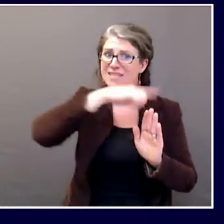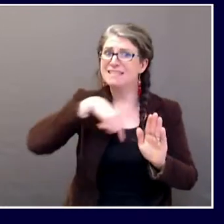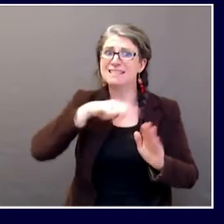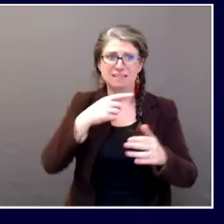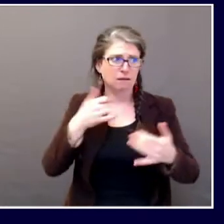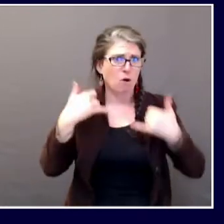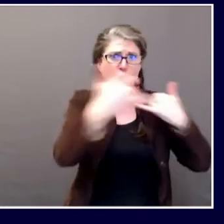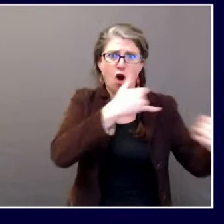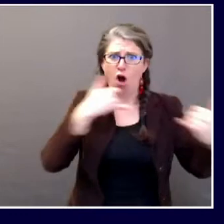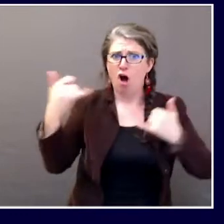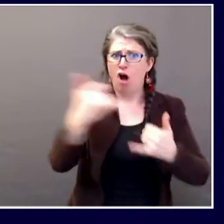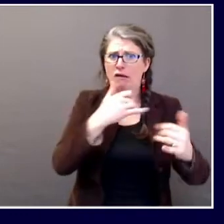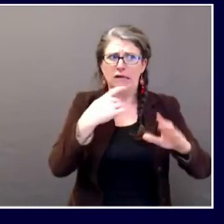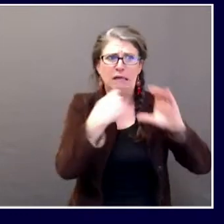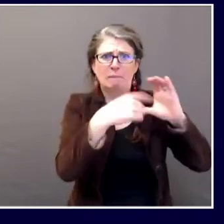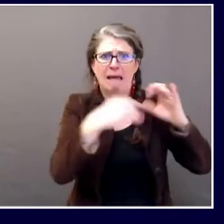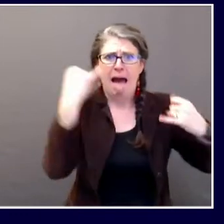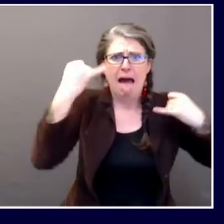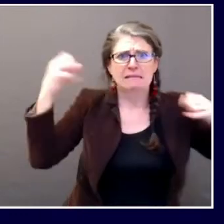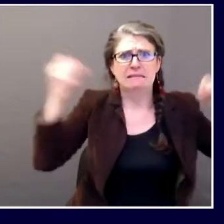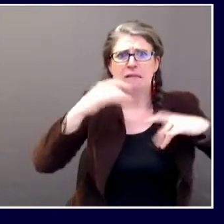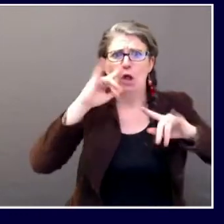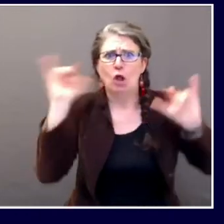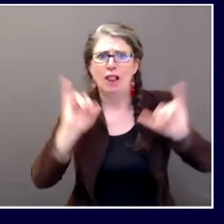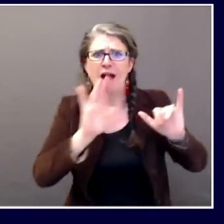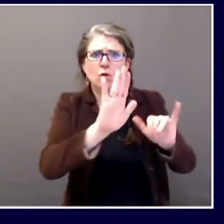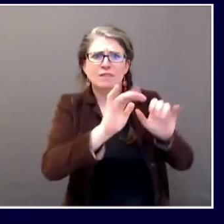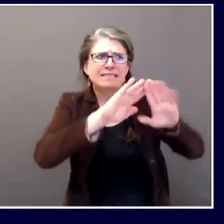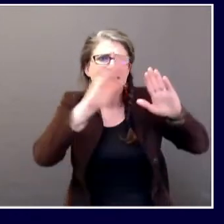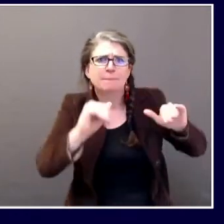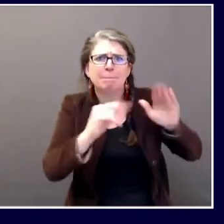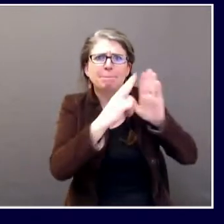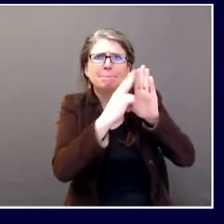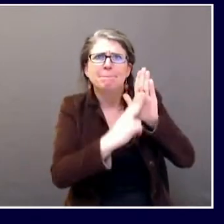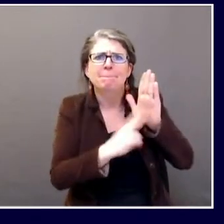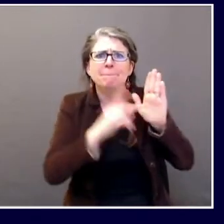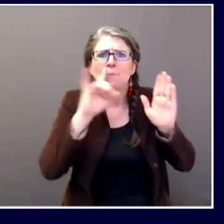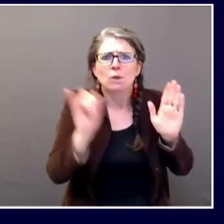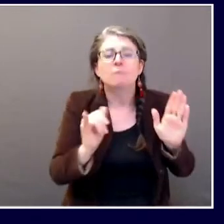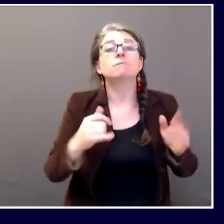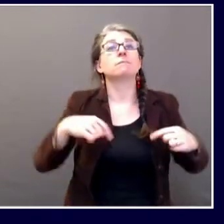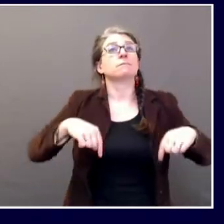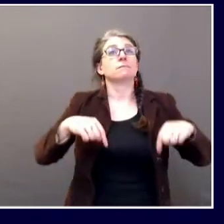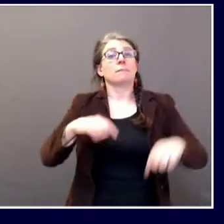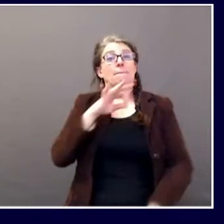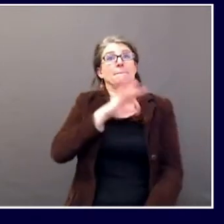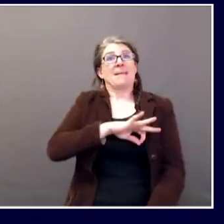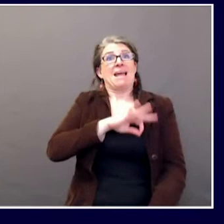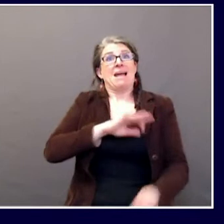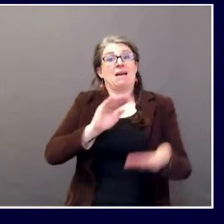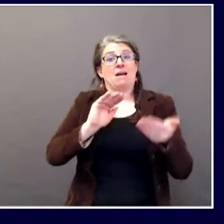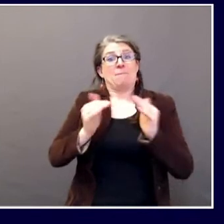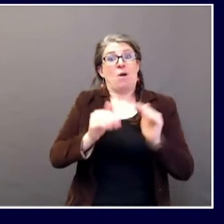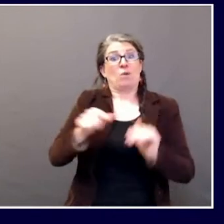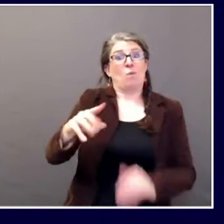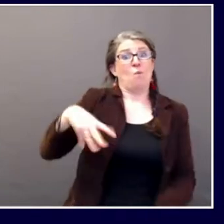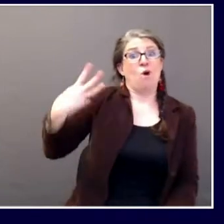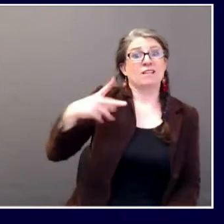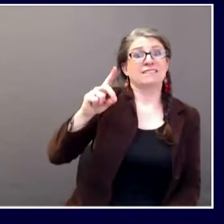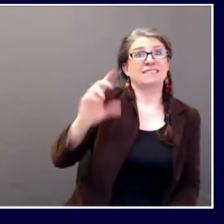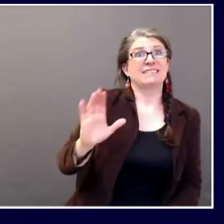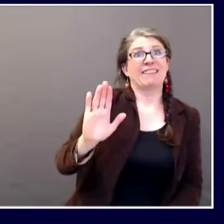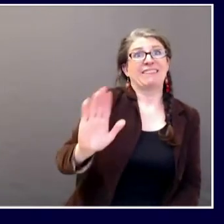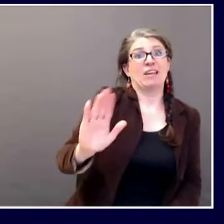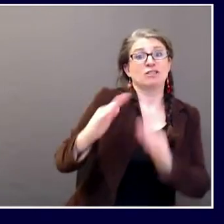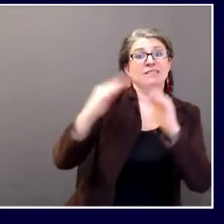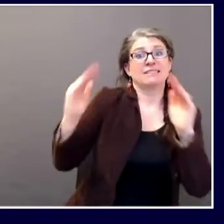needs of, say, Washington, DC. Our population is older. Internet access here is not what it is in a small,